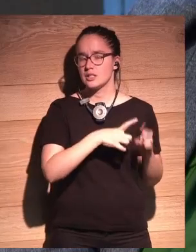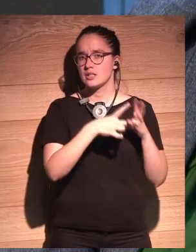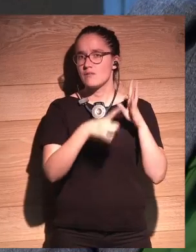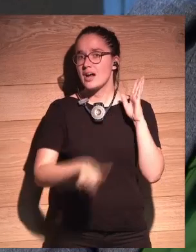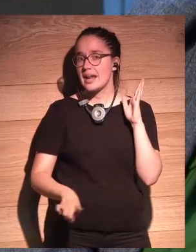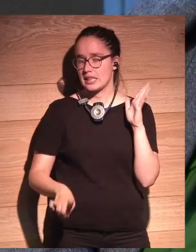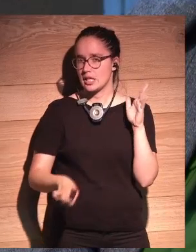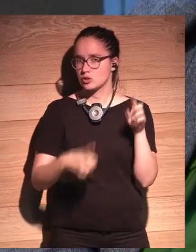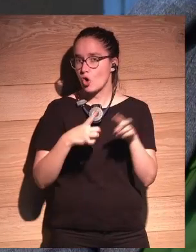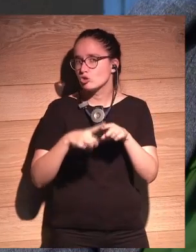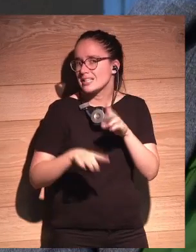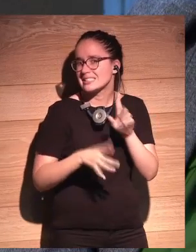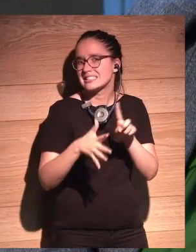that